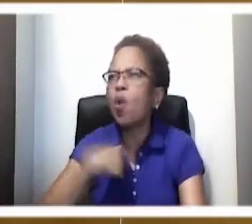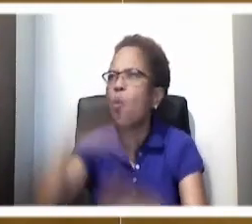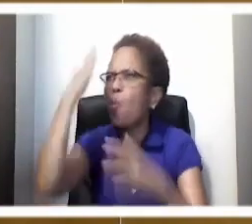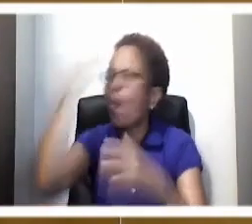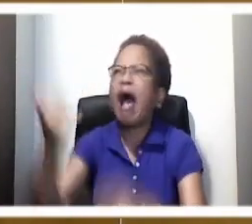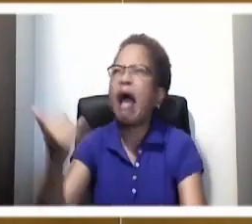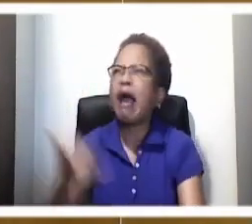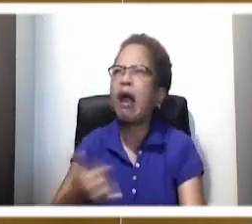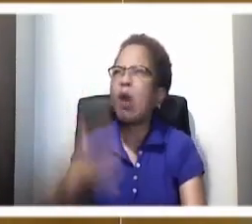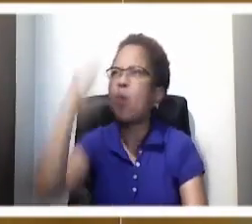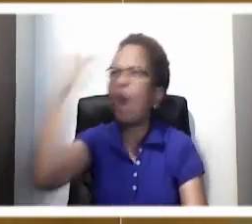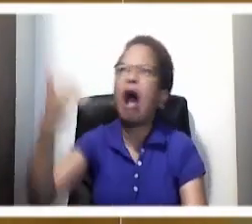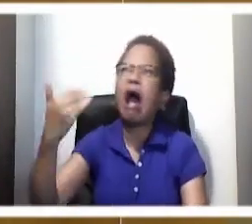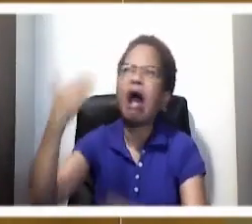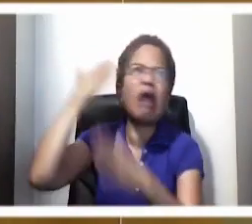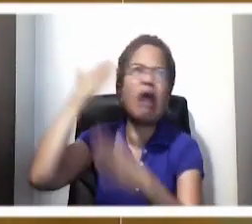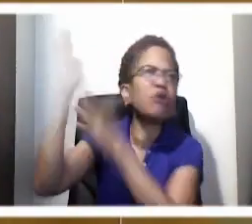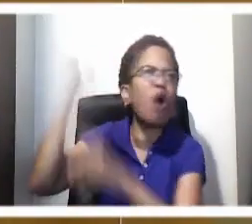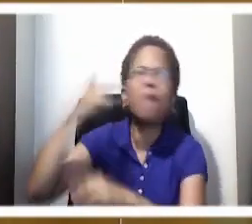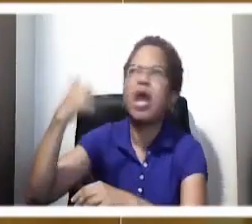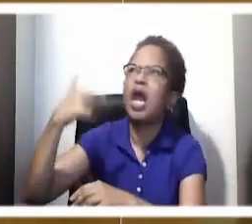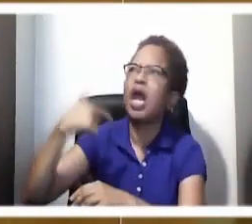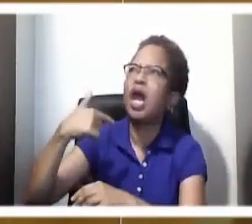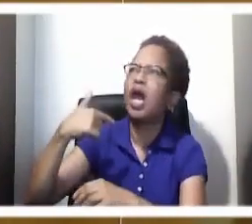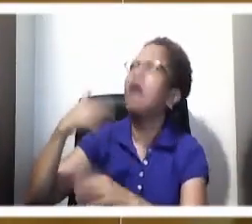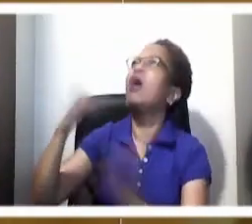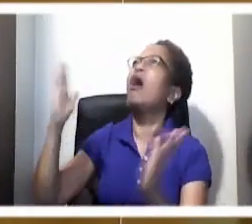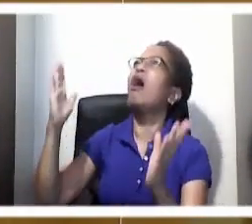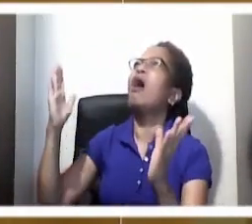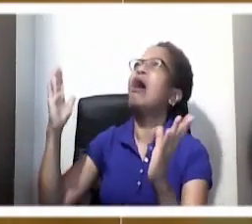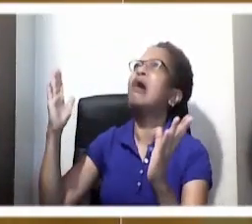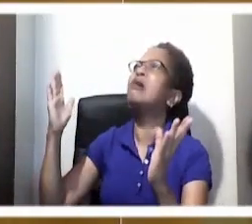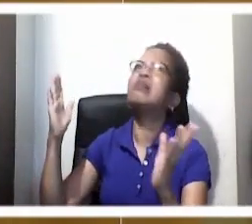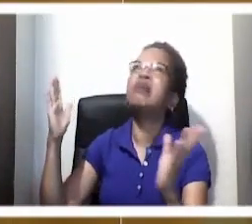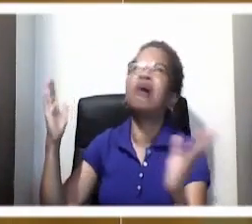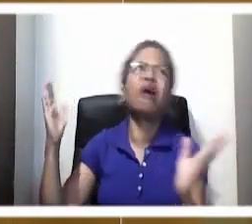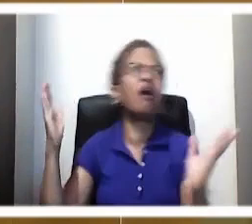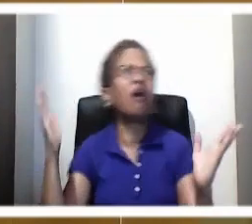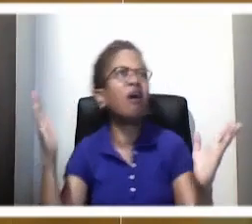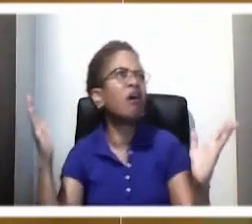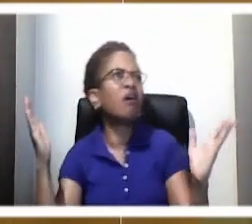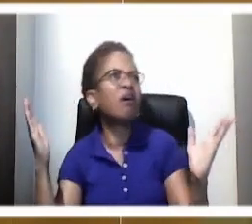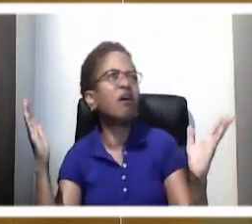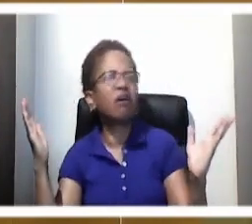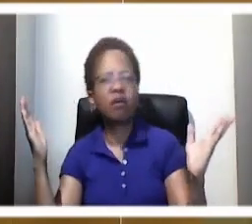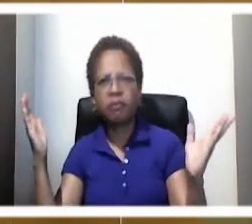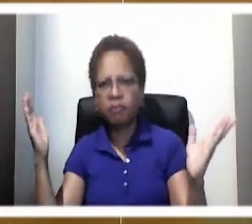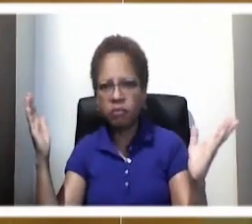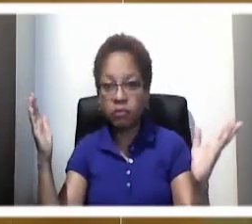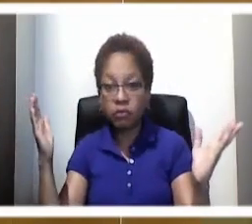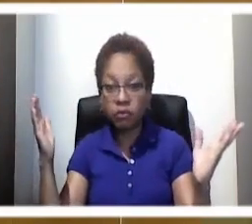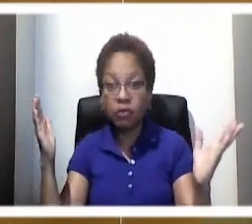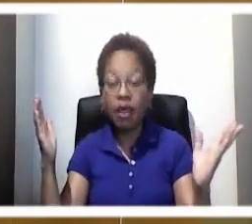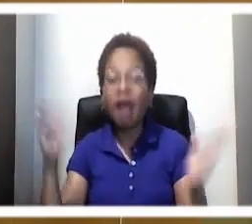God ignores my prayer? When we pray like this, it leads to that.